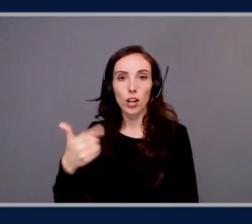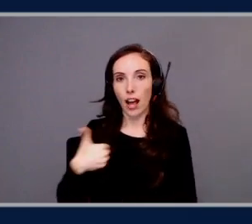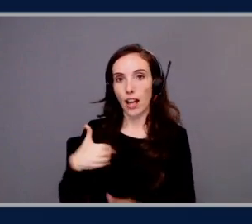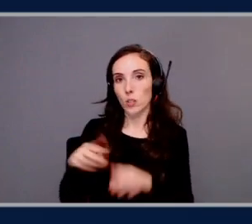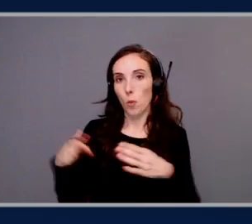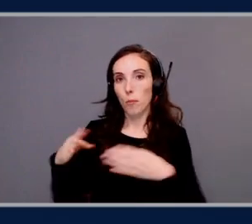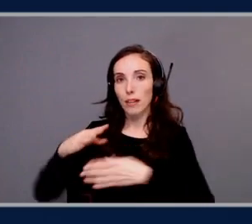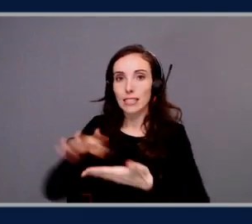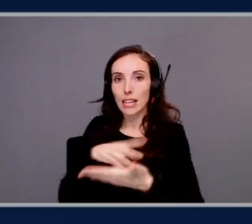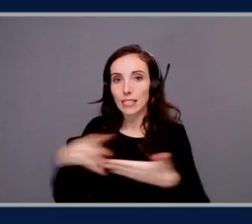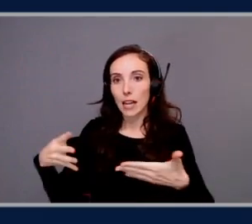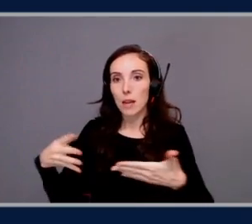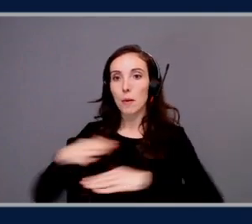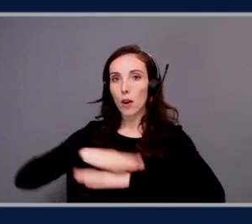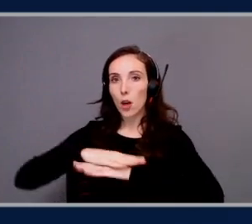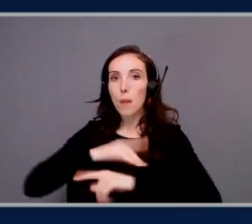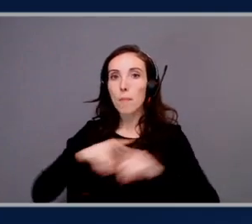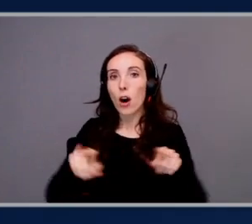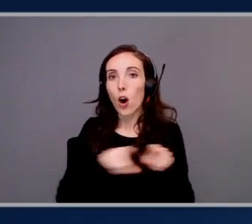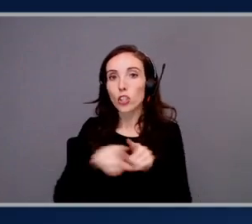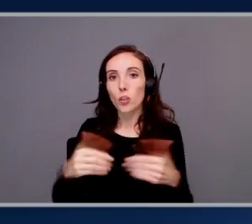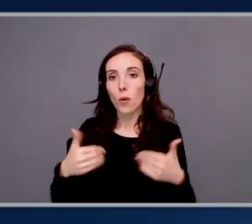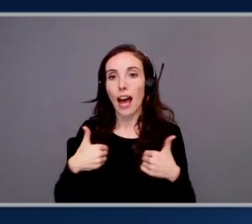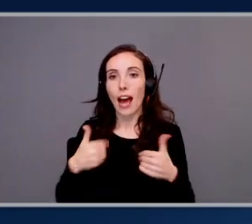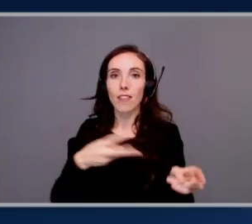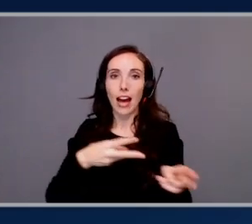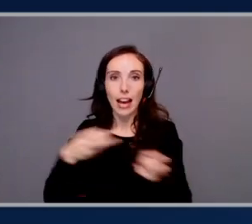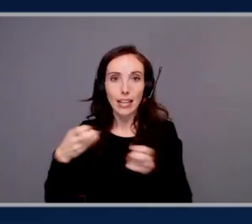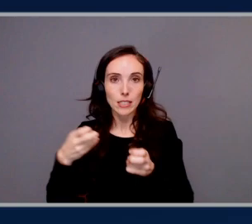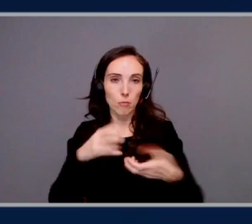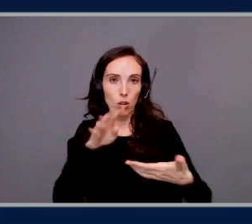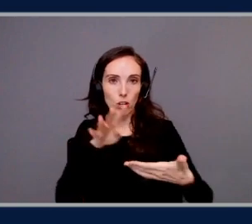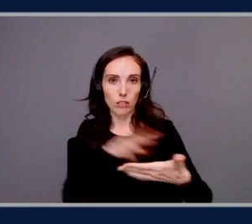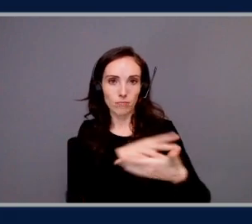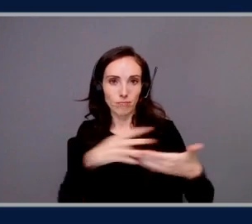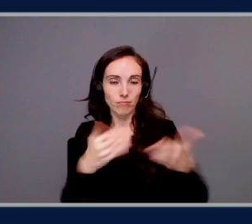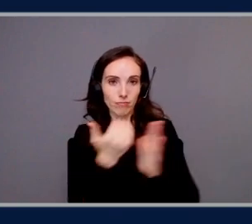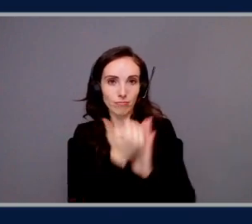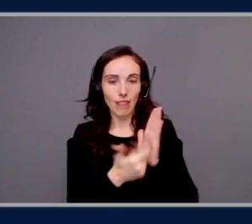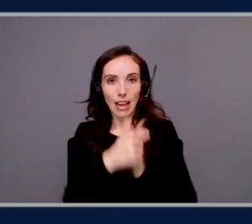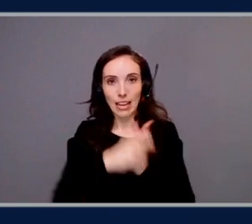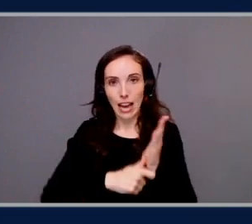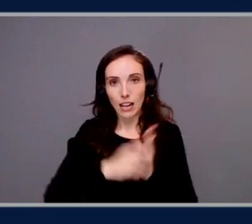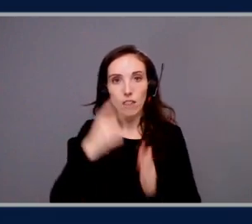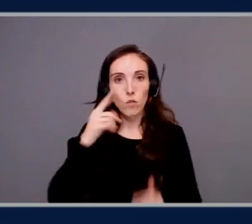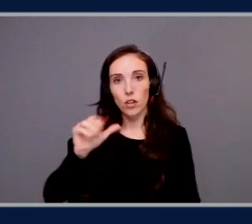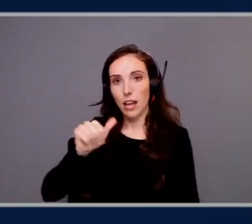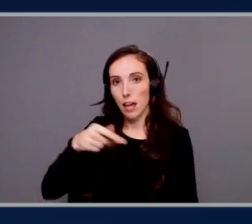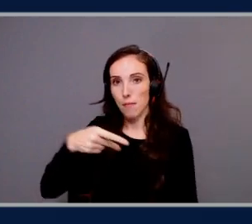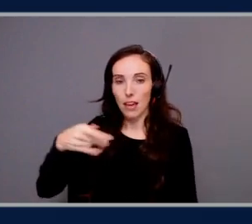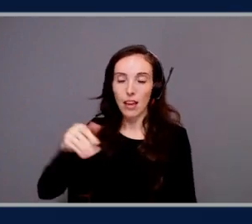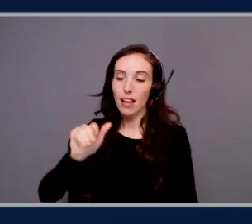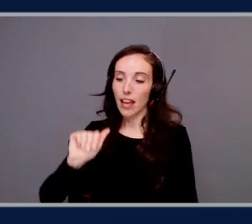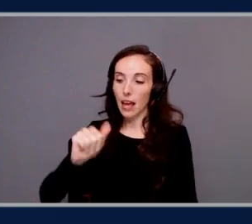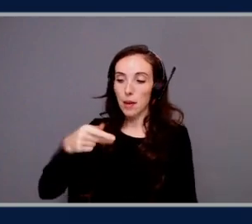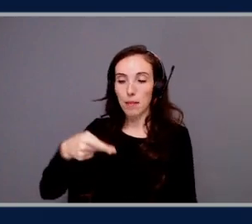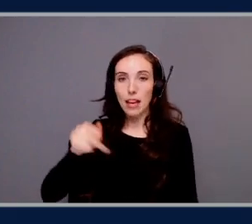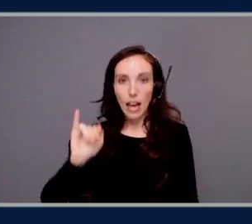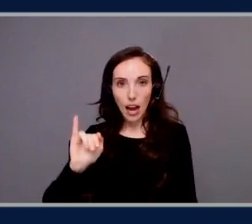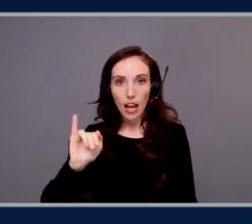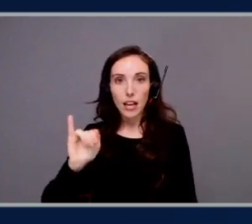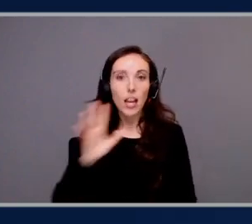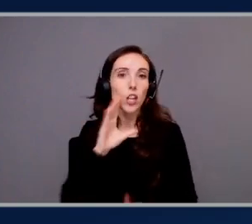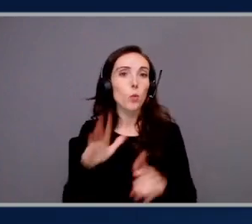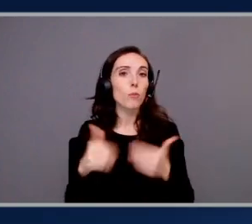good abstraction catalog API. They call it Iceberg REST catalog APIs, right? What it essentially does, it provides you a open